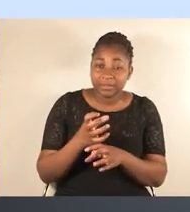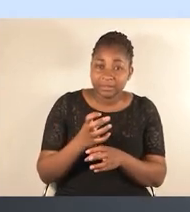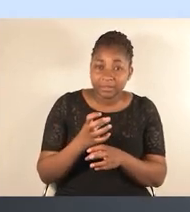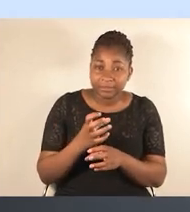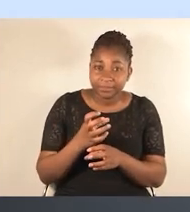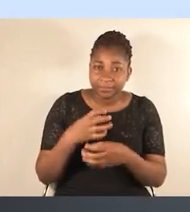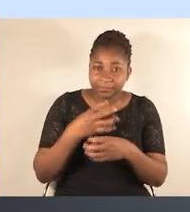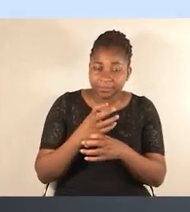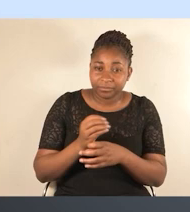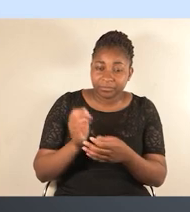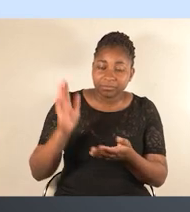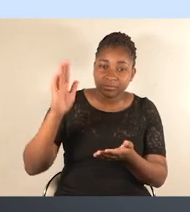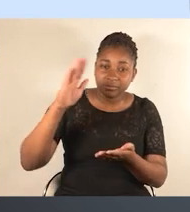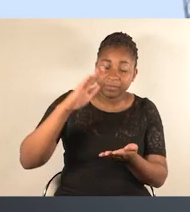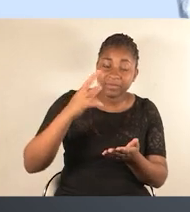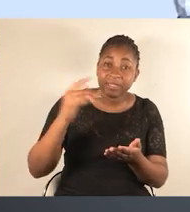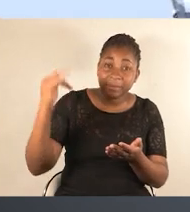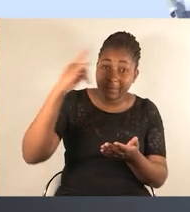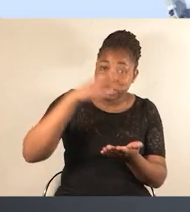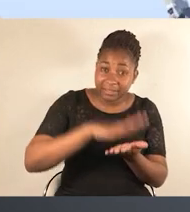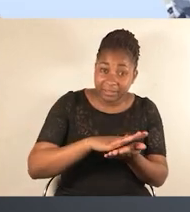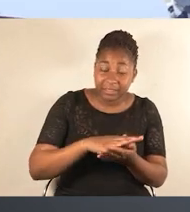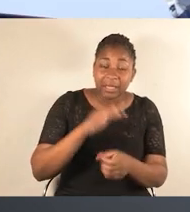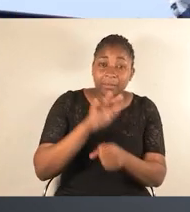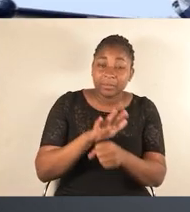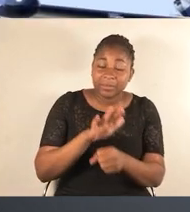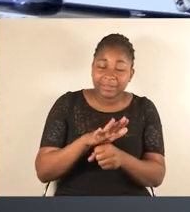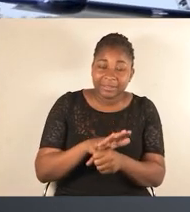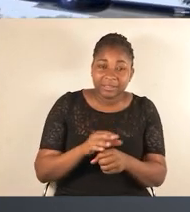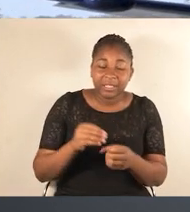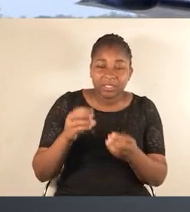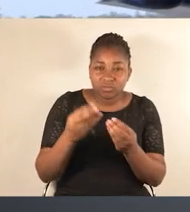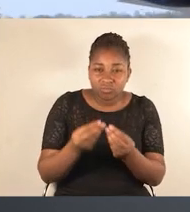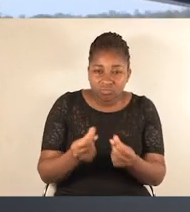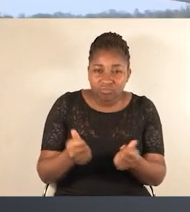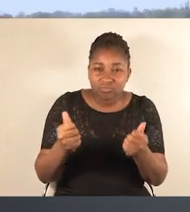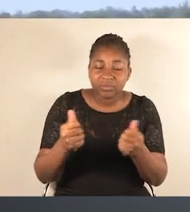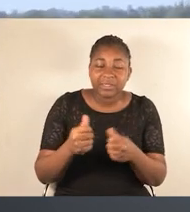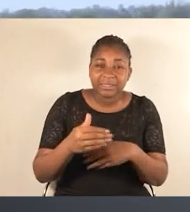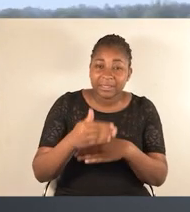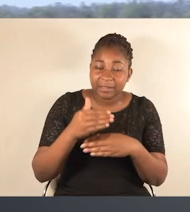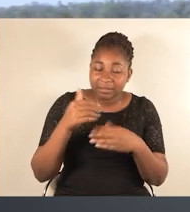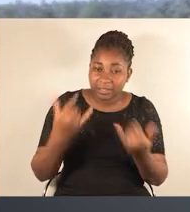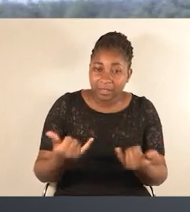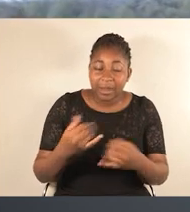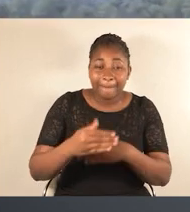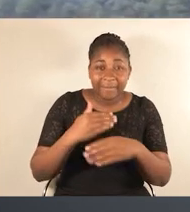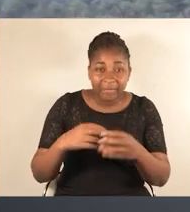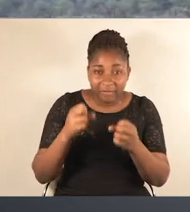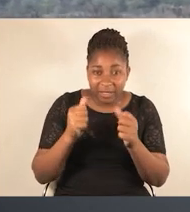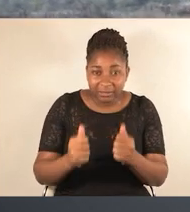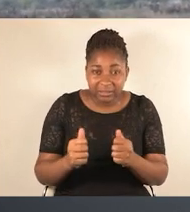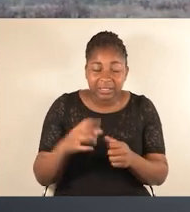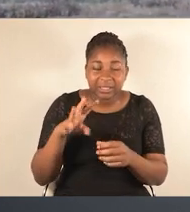it makes actually the landings a lot smoother than what they were at the moment.